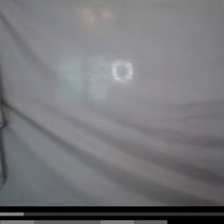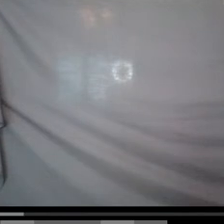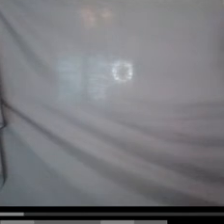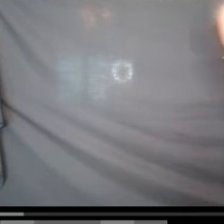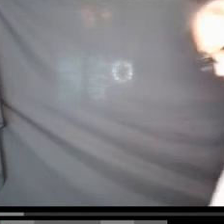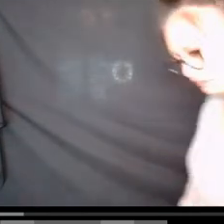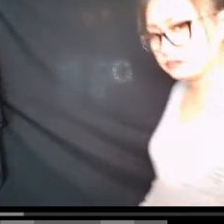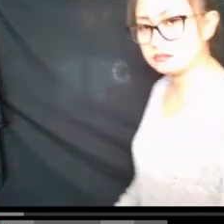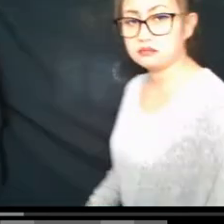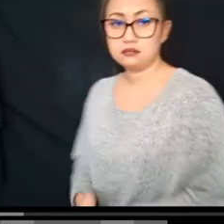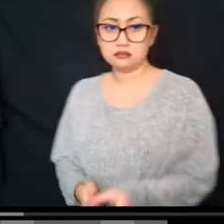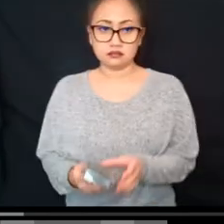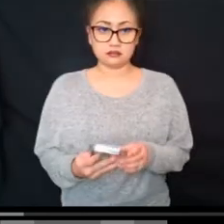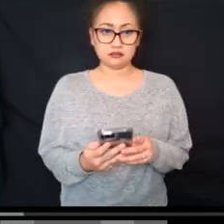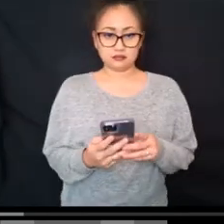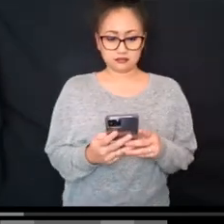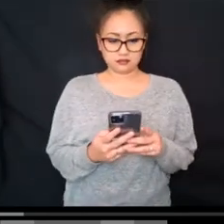I don't really know.